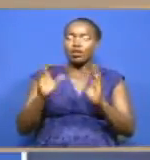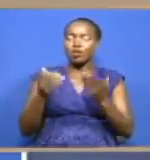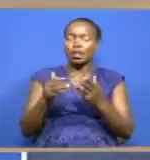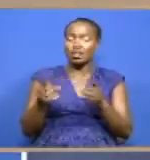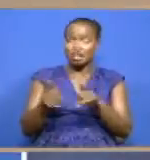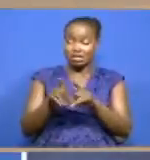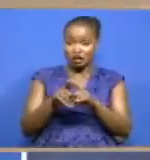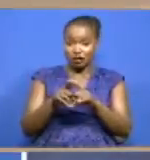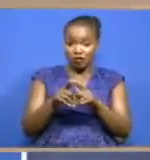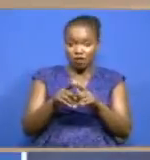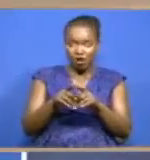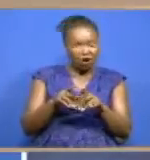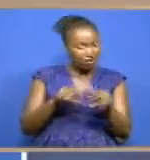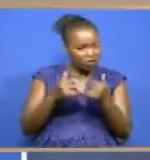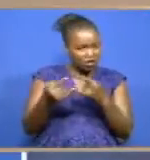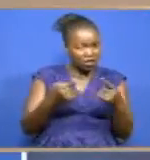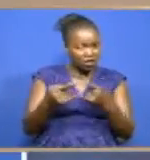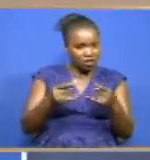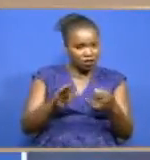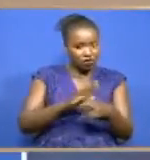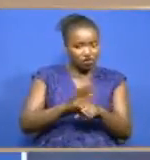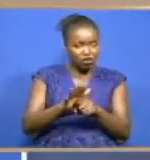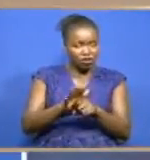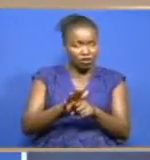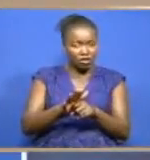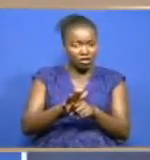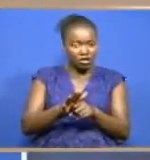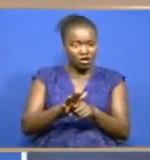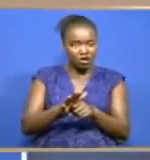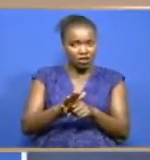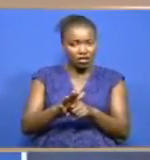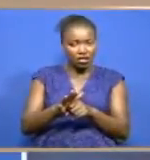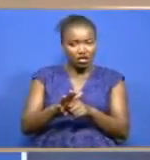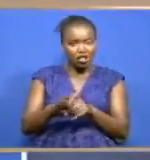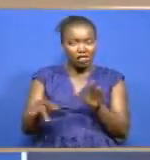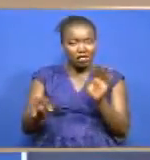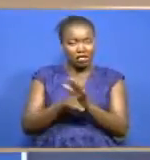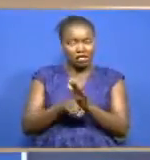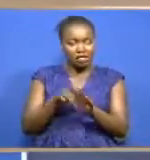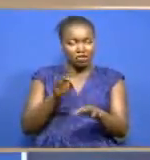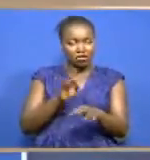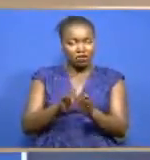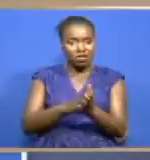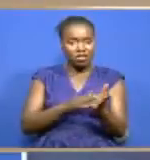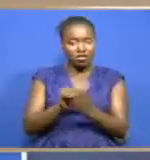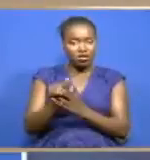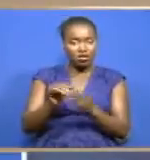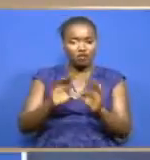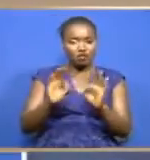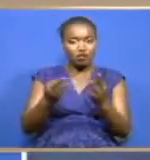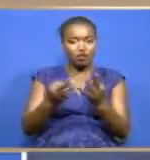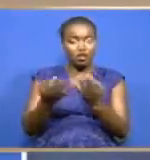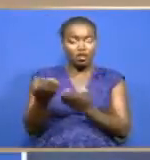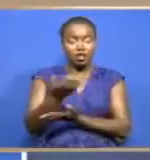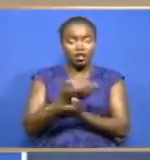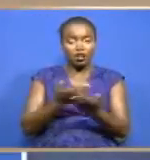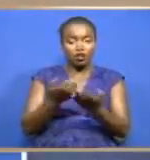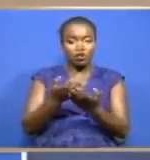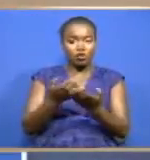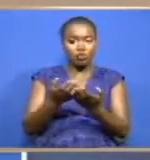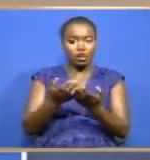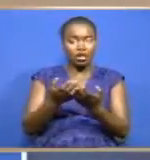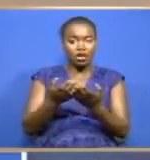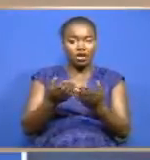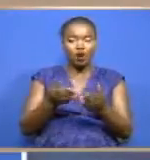the COVID-19 pandemic, whose devastating effects have destroyed families' economic fabrics, sending